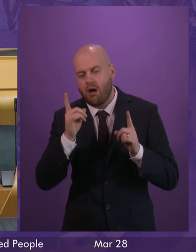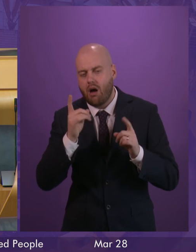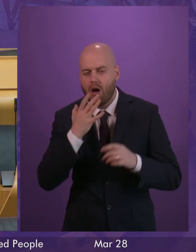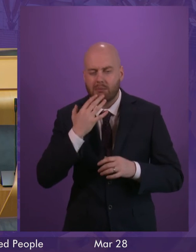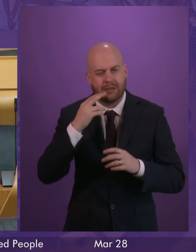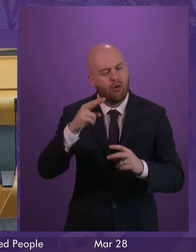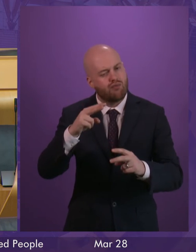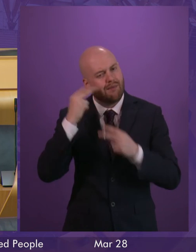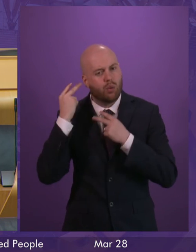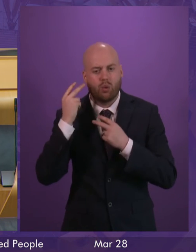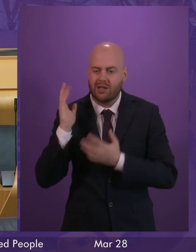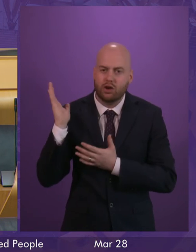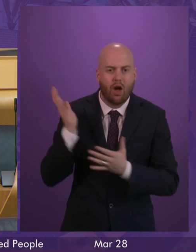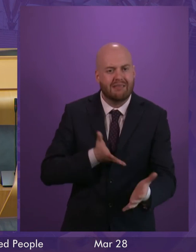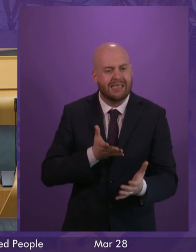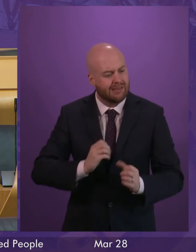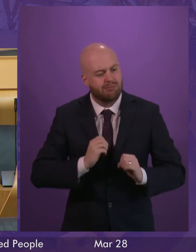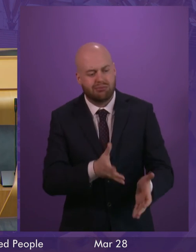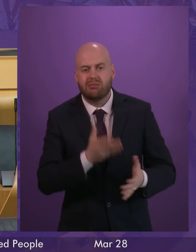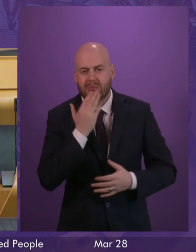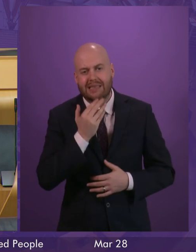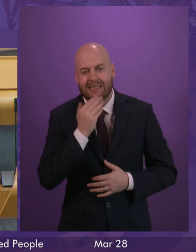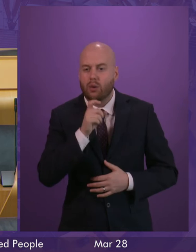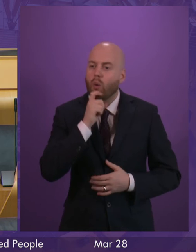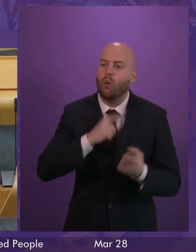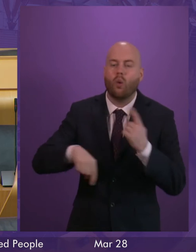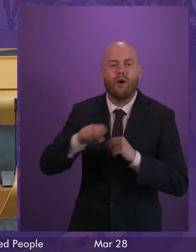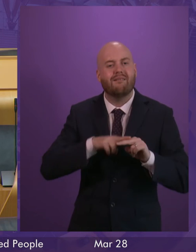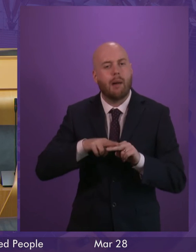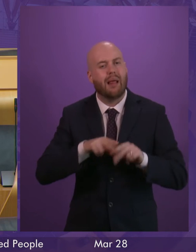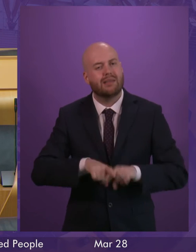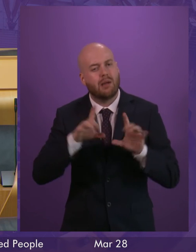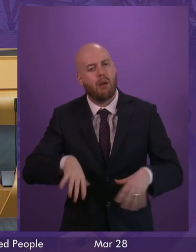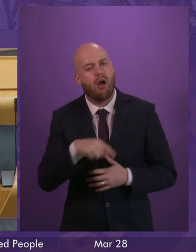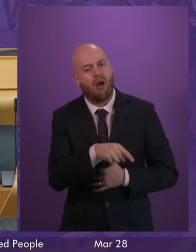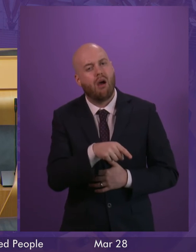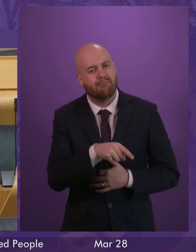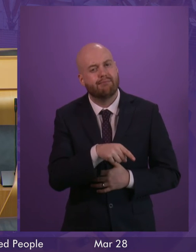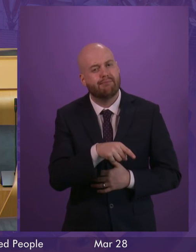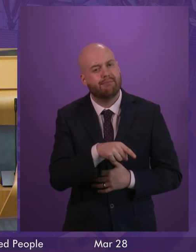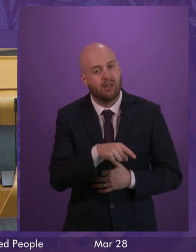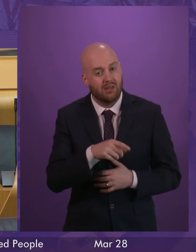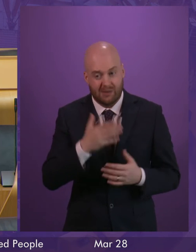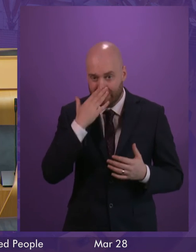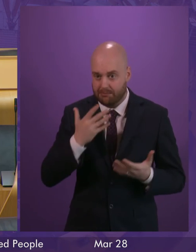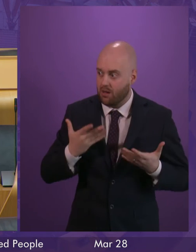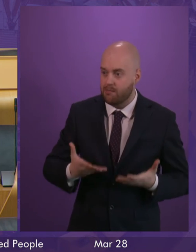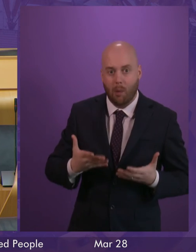coordinated for young people with similar learning difficulties. In many cases the present situation is not working.